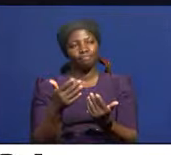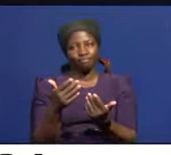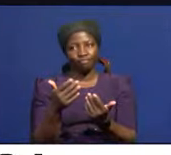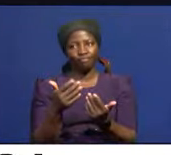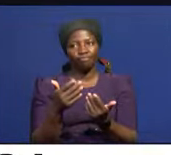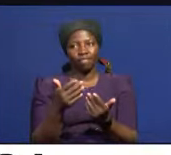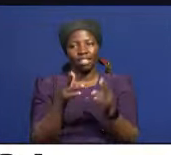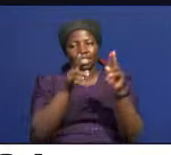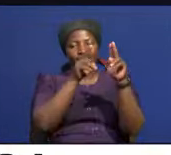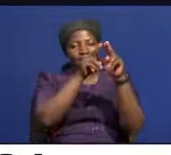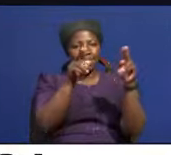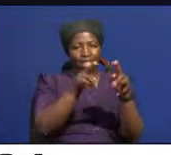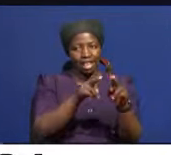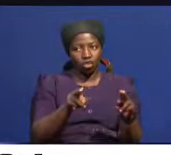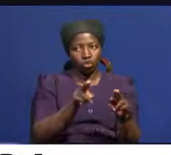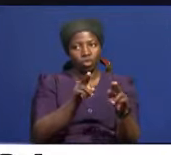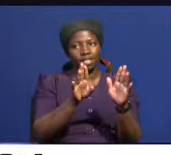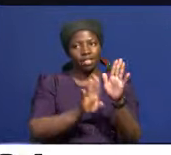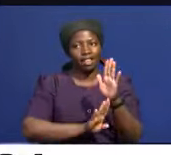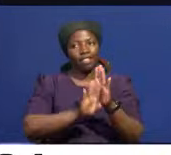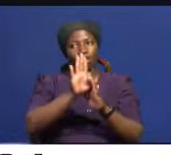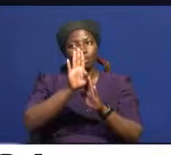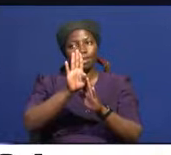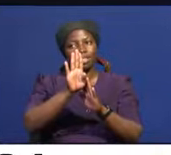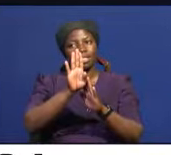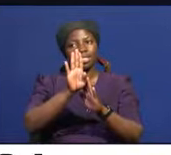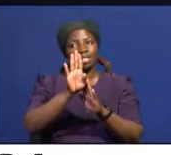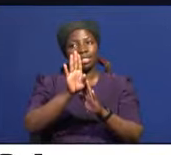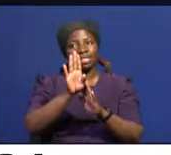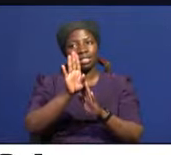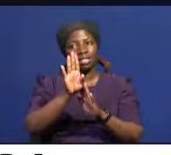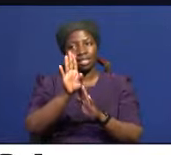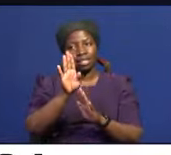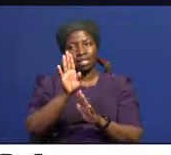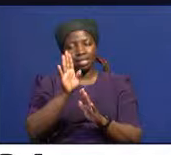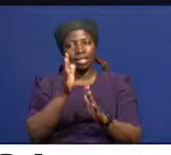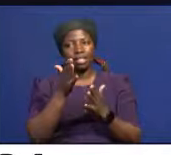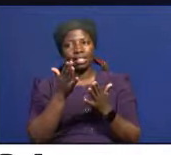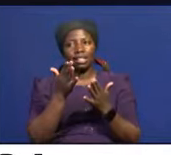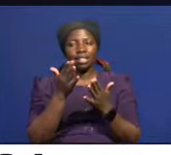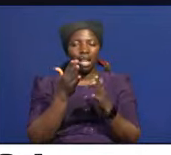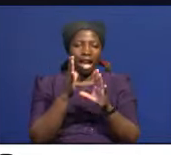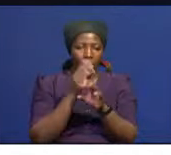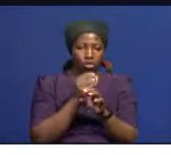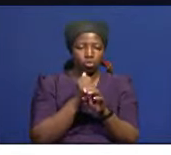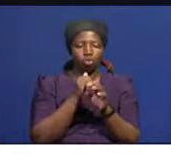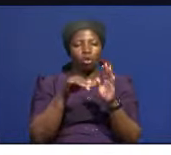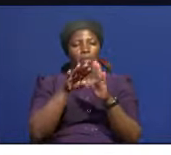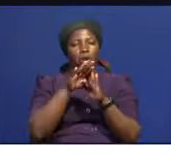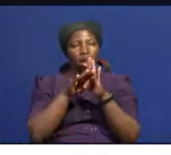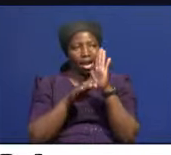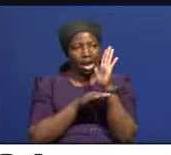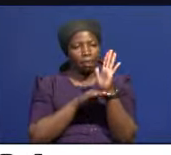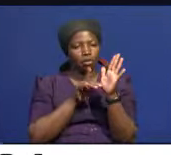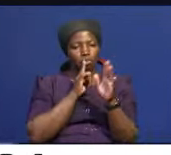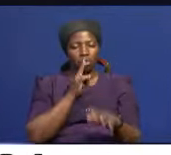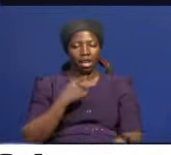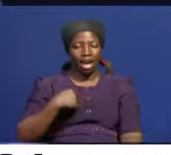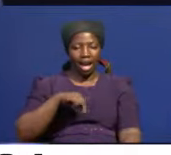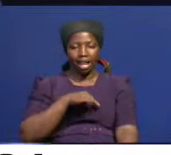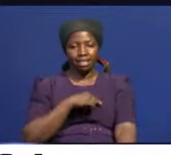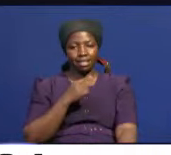or International Development Association, replenishment program, because we are